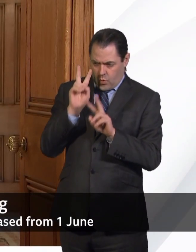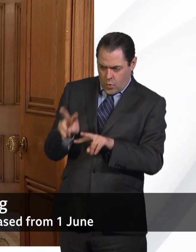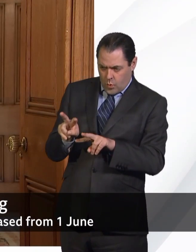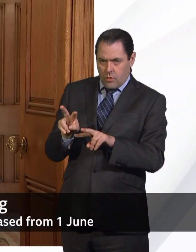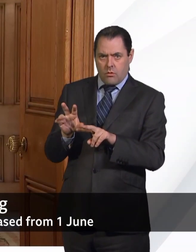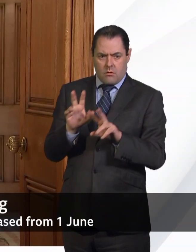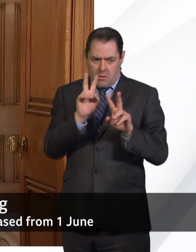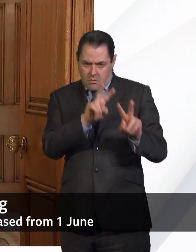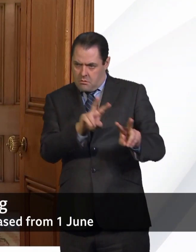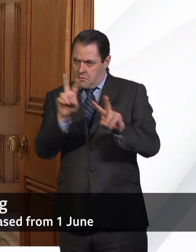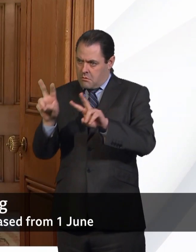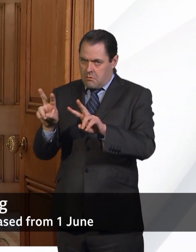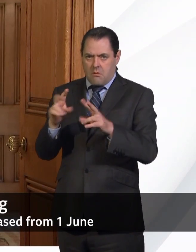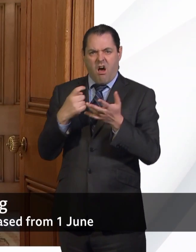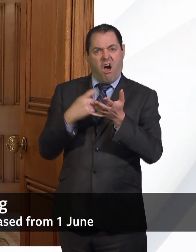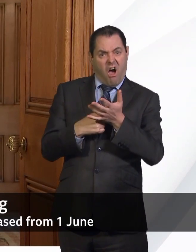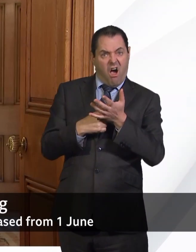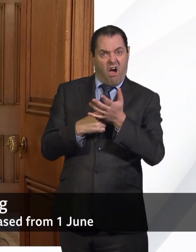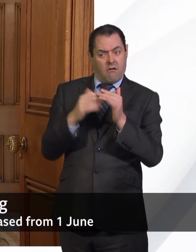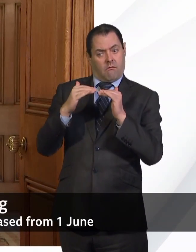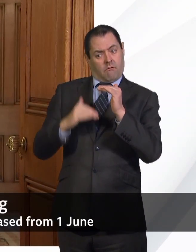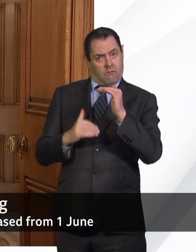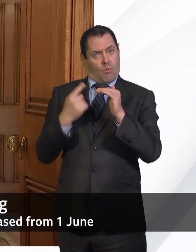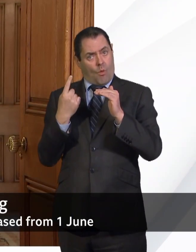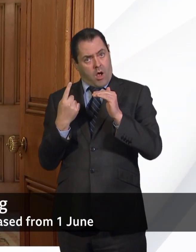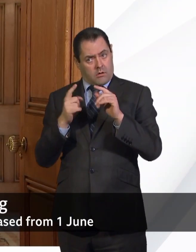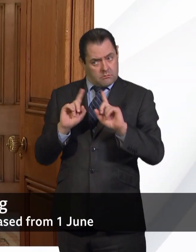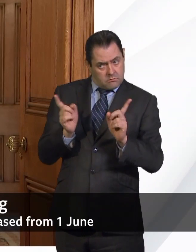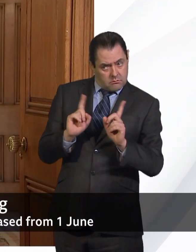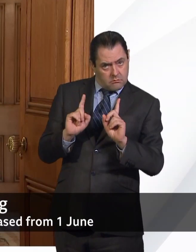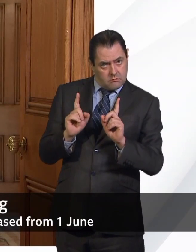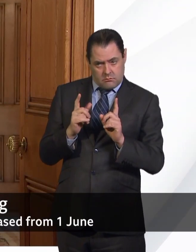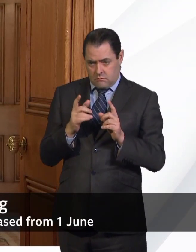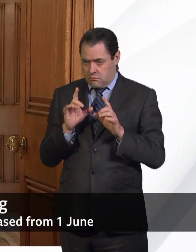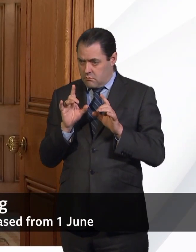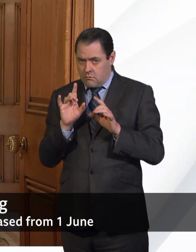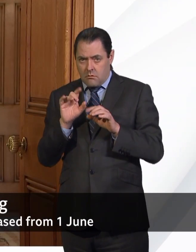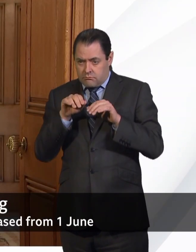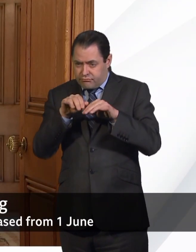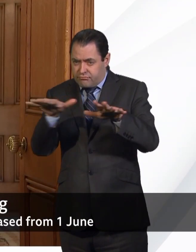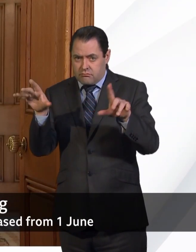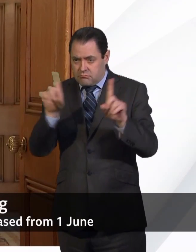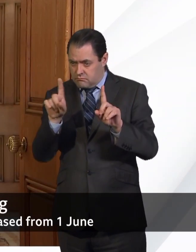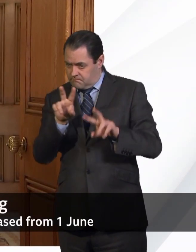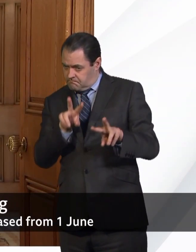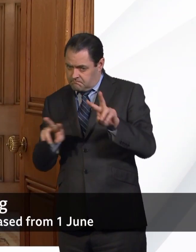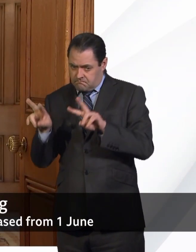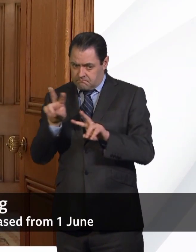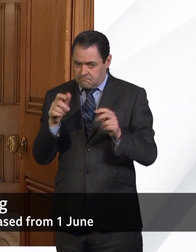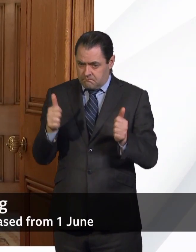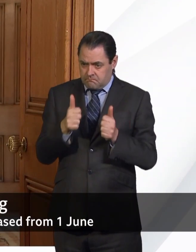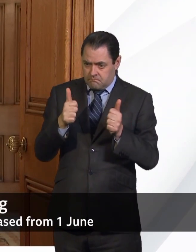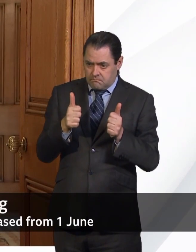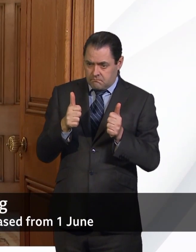value and the number of new infections before taking any further steps, so we can ensure that